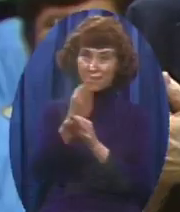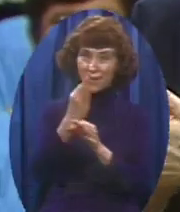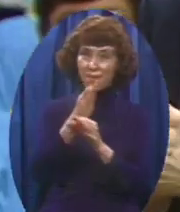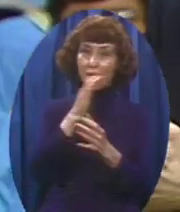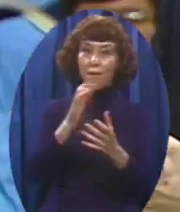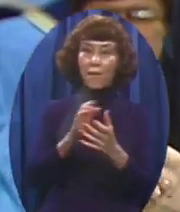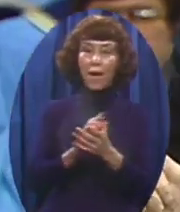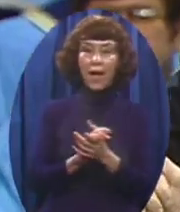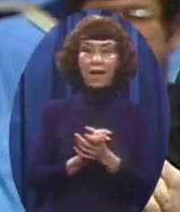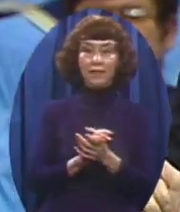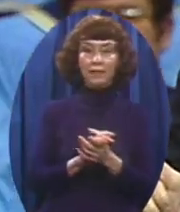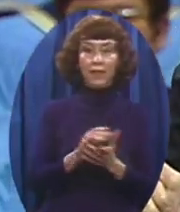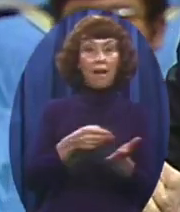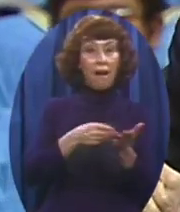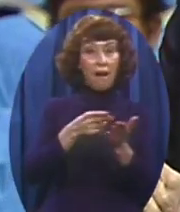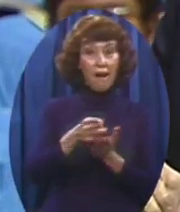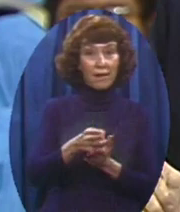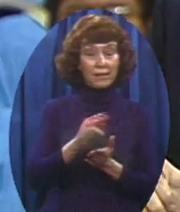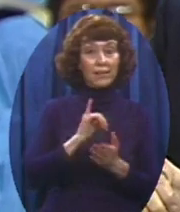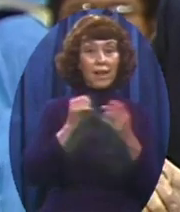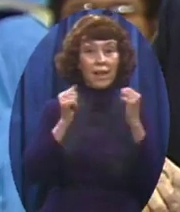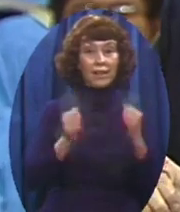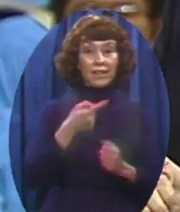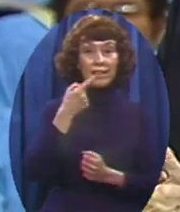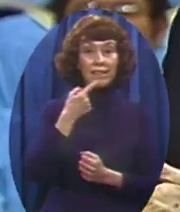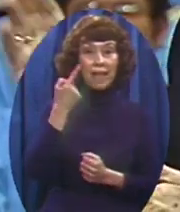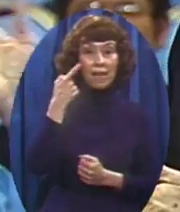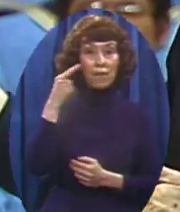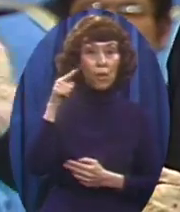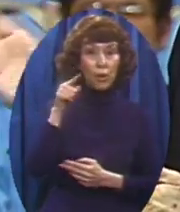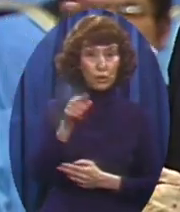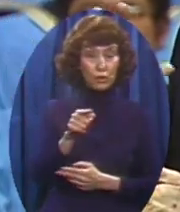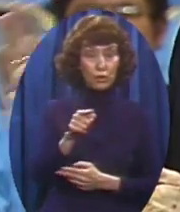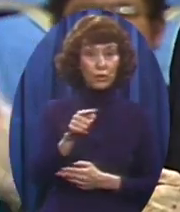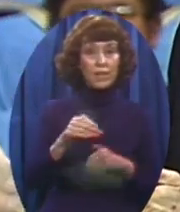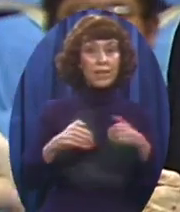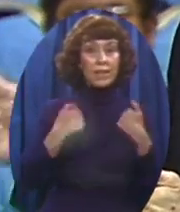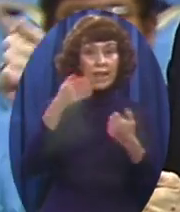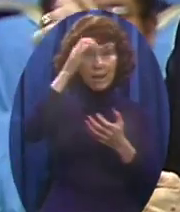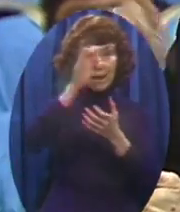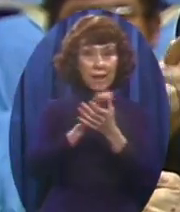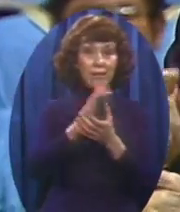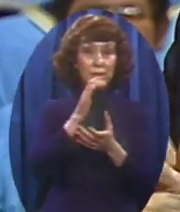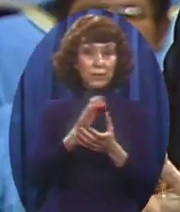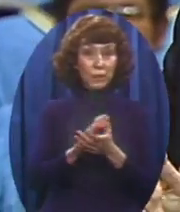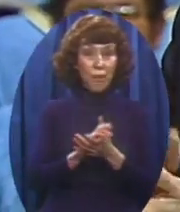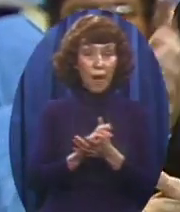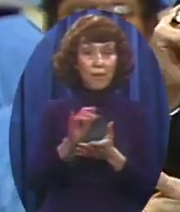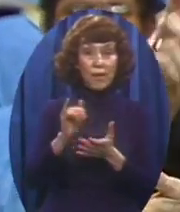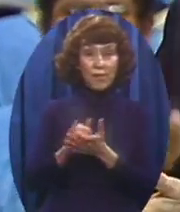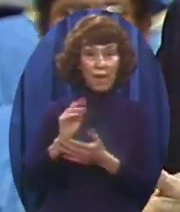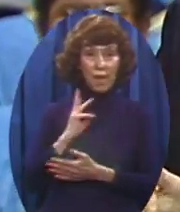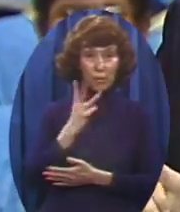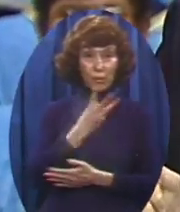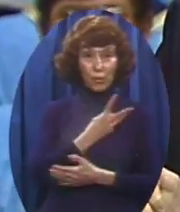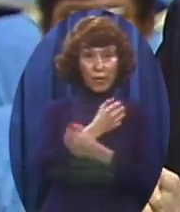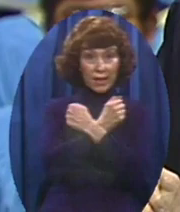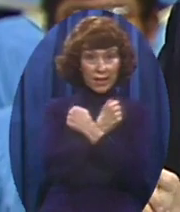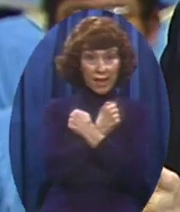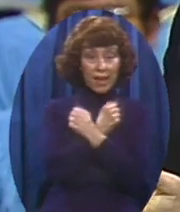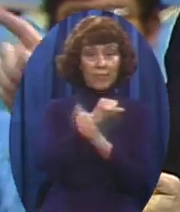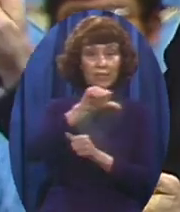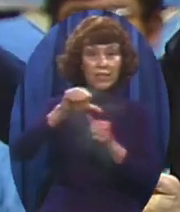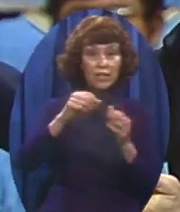And I can honestly say for you young couples looking in that we love each other more today than we did 25 years ago, if that is